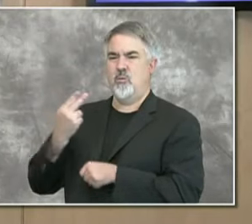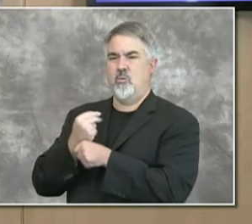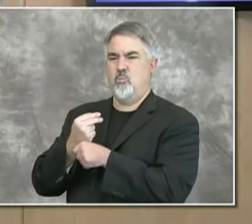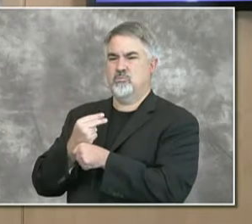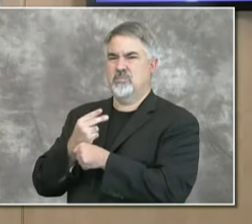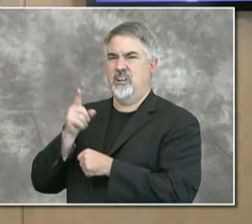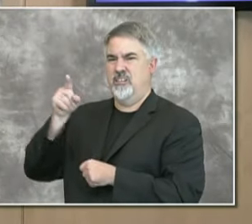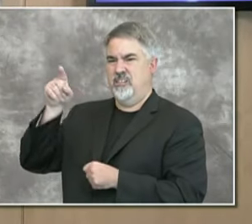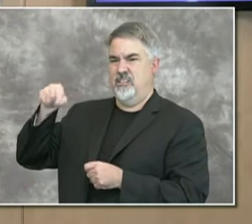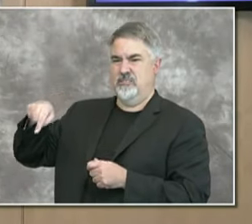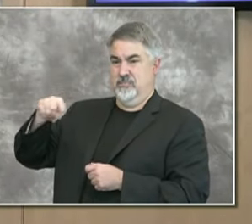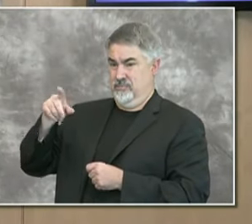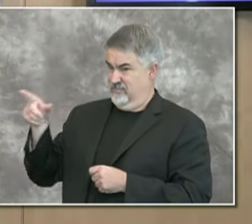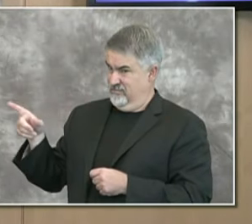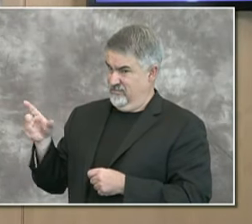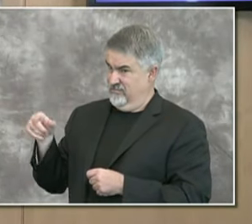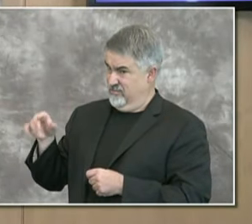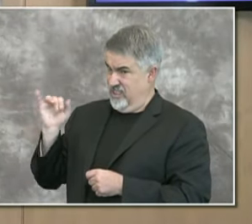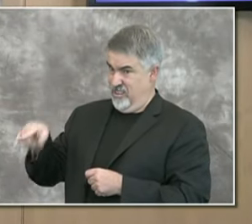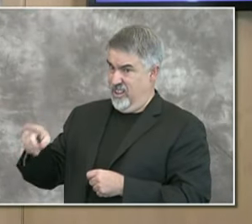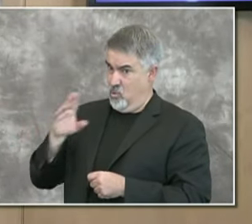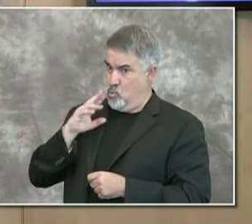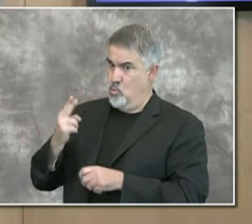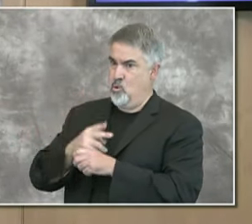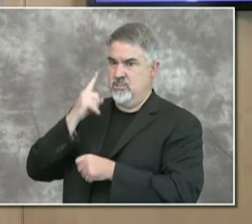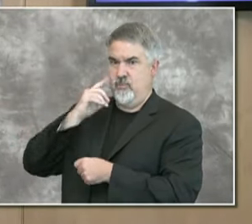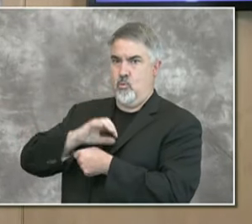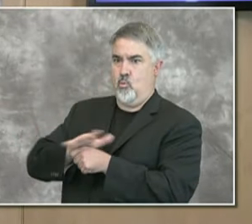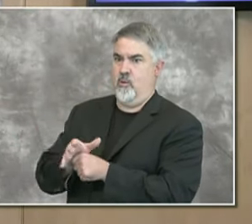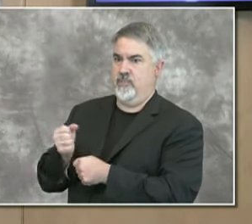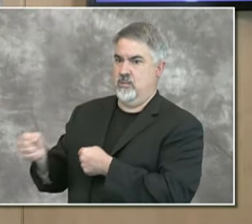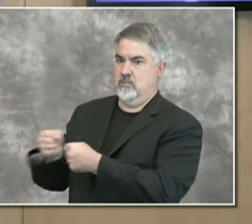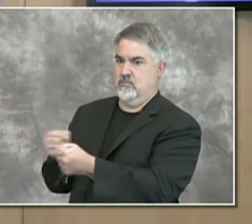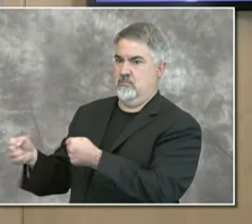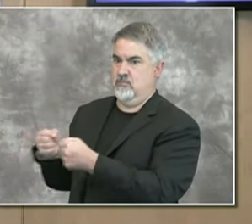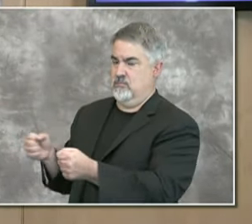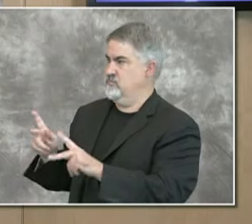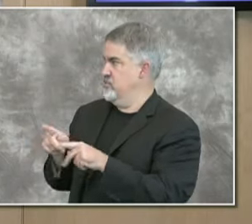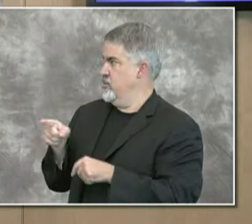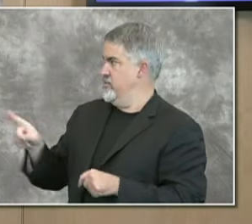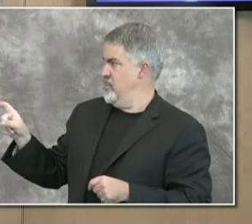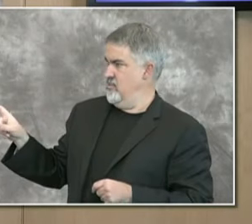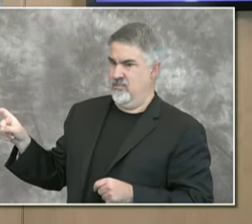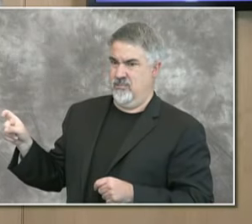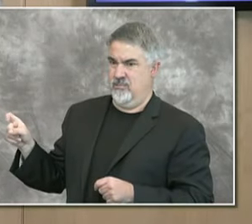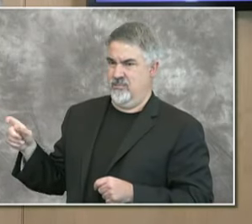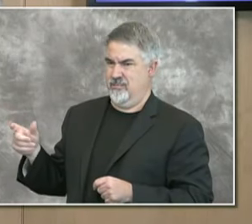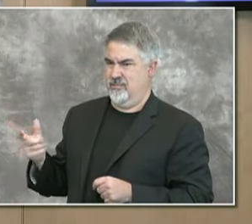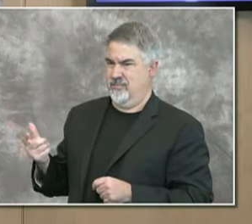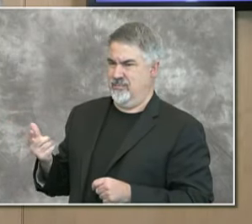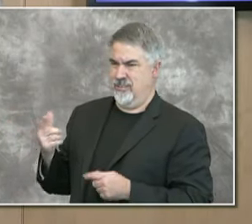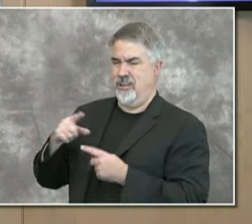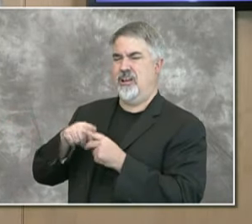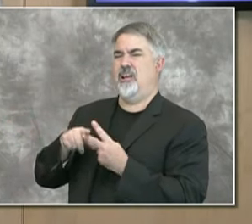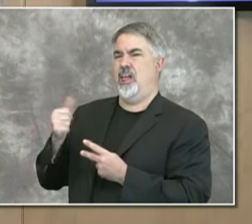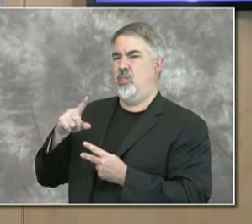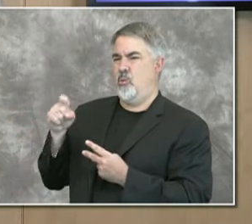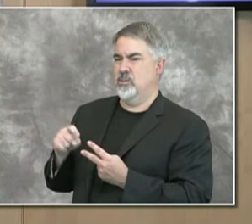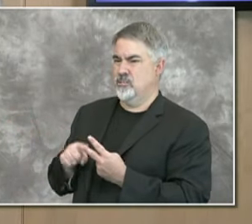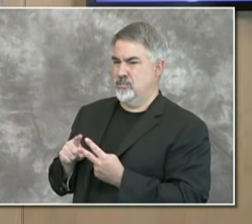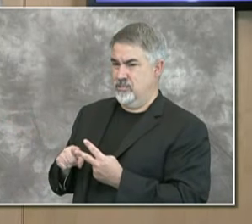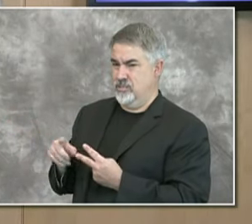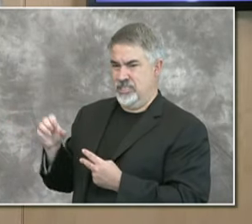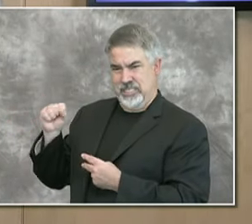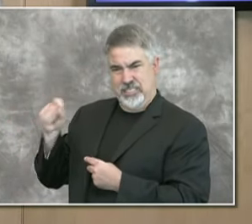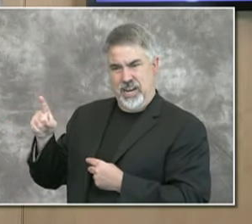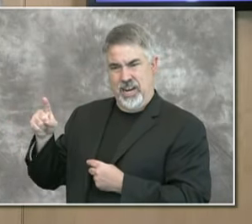the locations being utilized for COVID-19 patients? And the second part of the question is, can you confirm San Diego PD is providing security